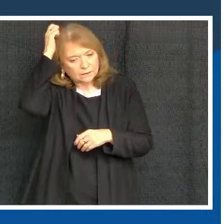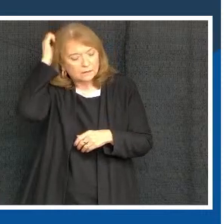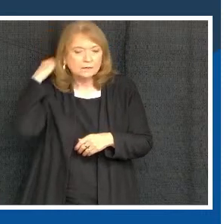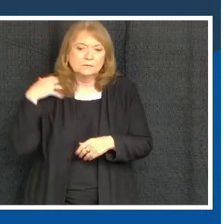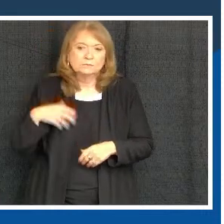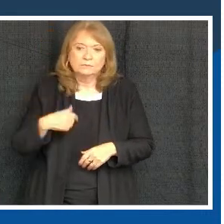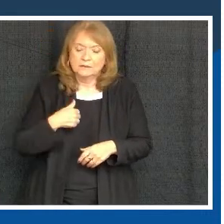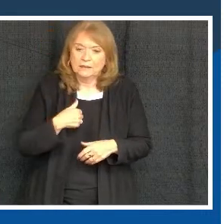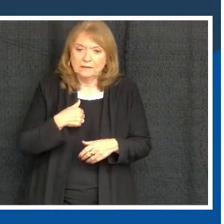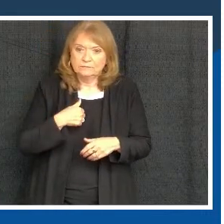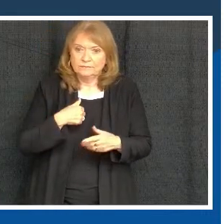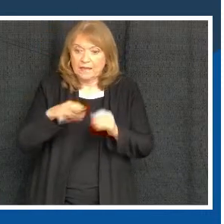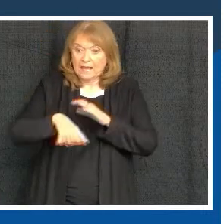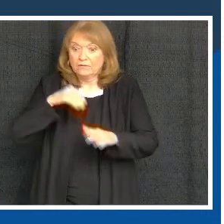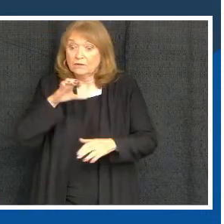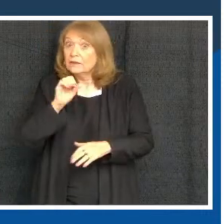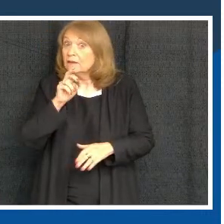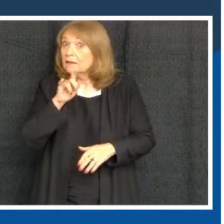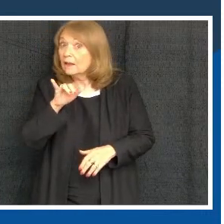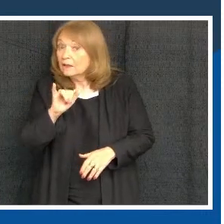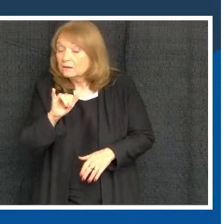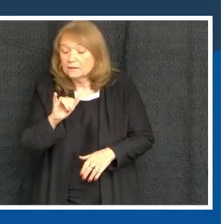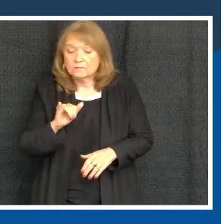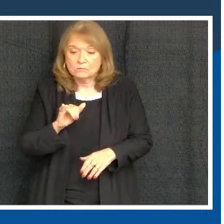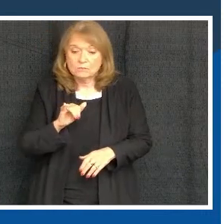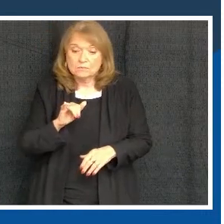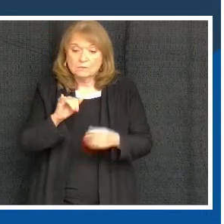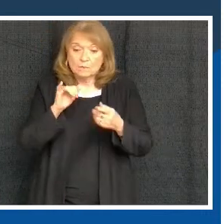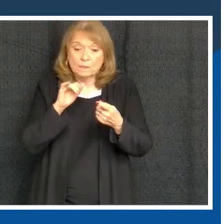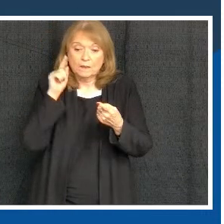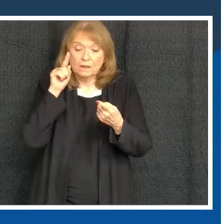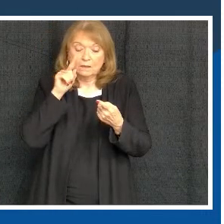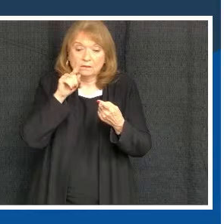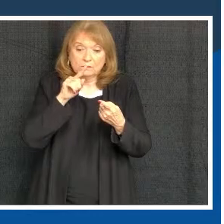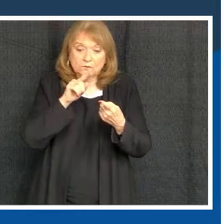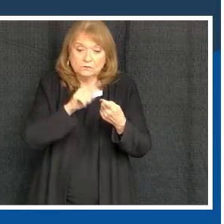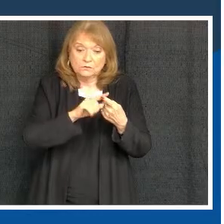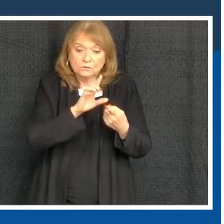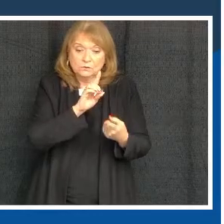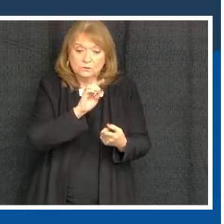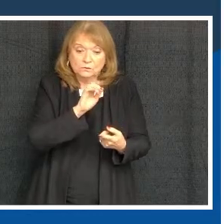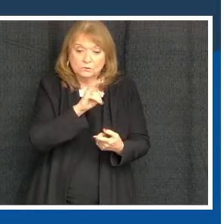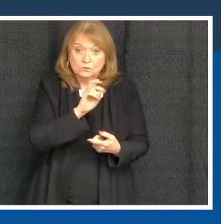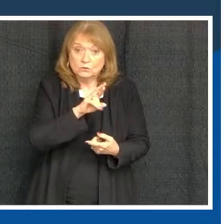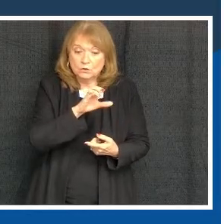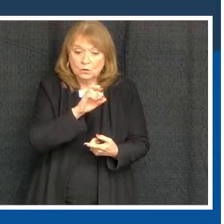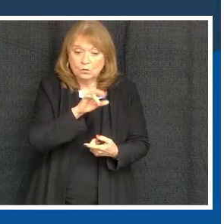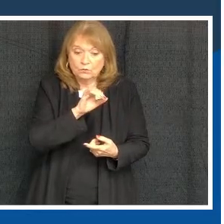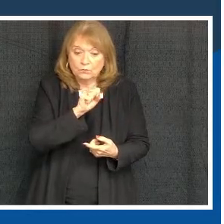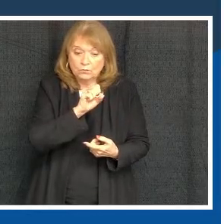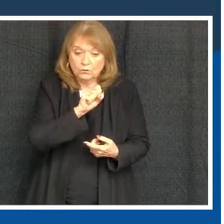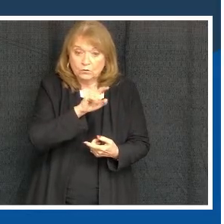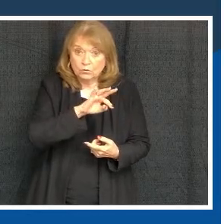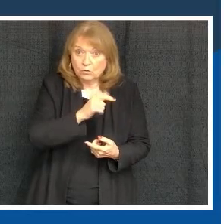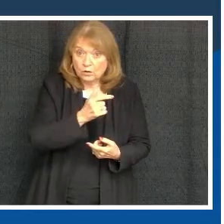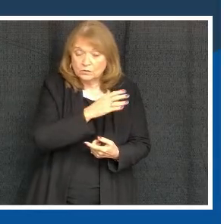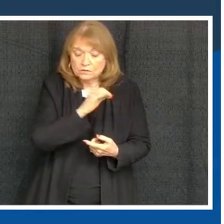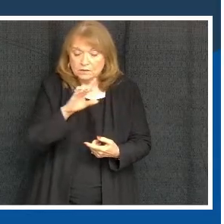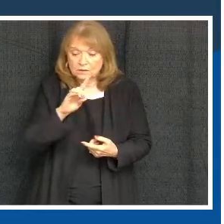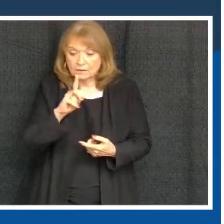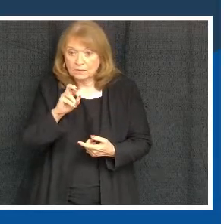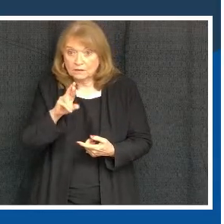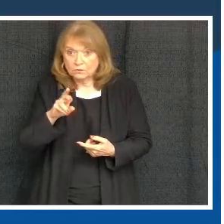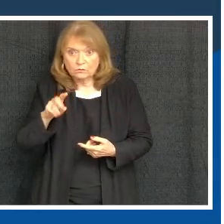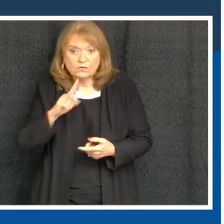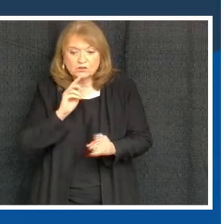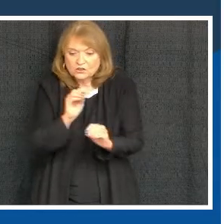out in the county to down into Dover, crossing Dover Road. Just, there's nothing to